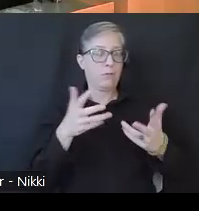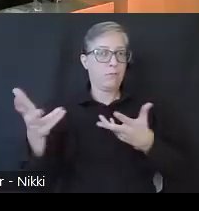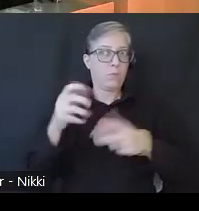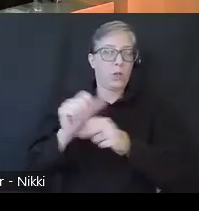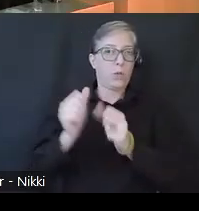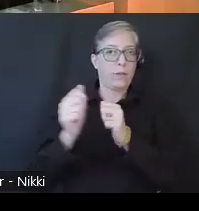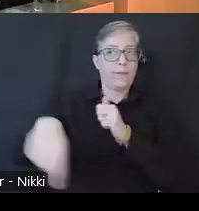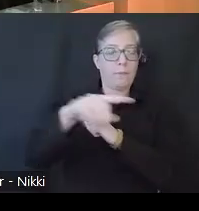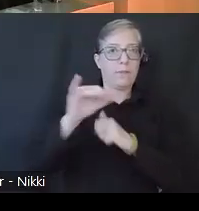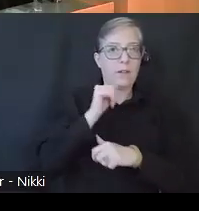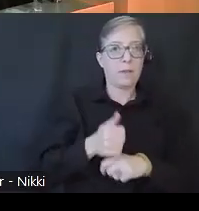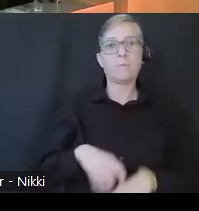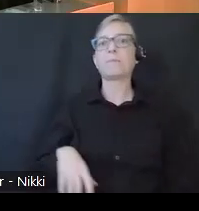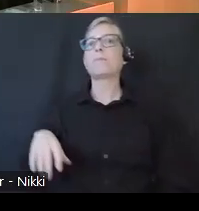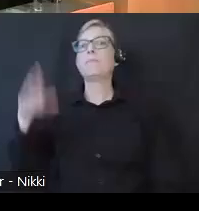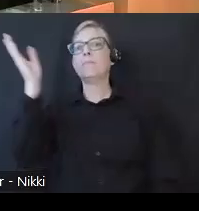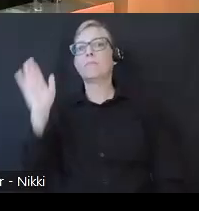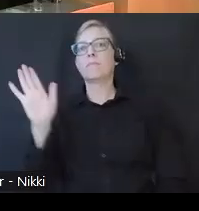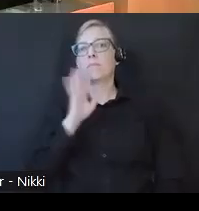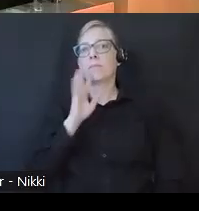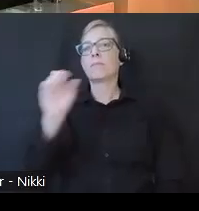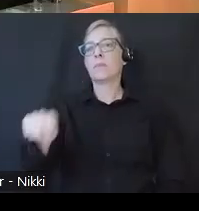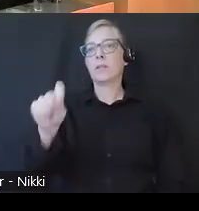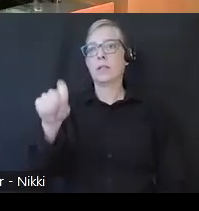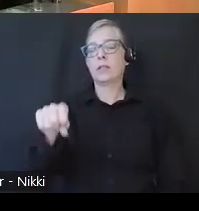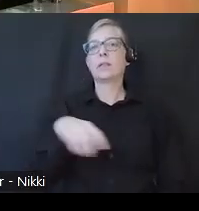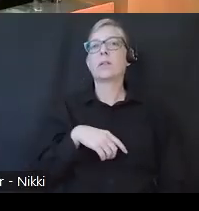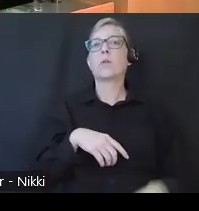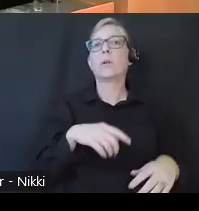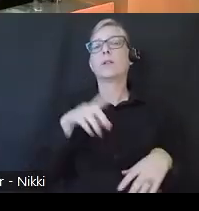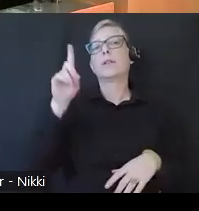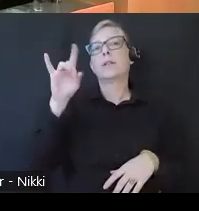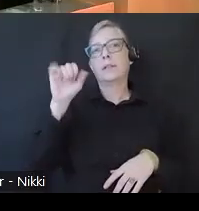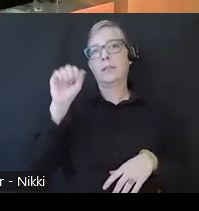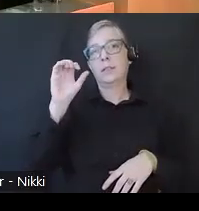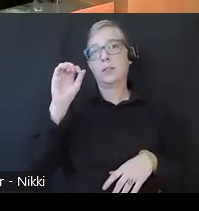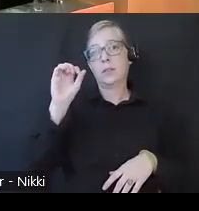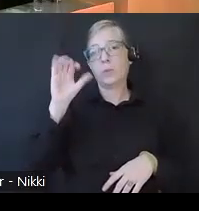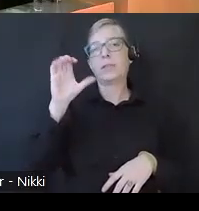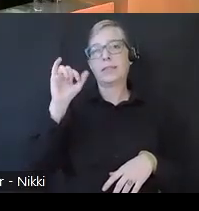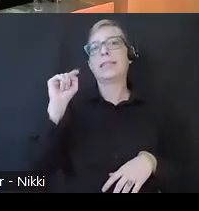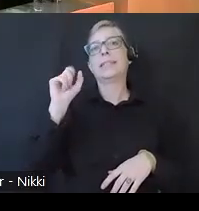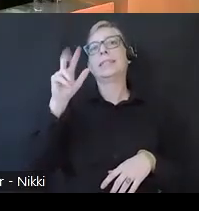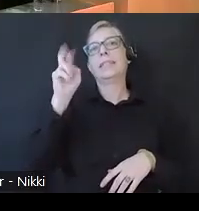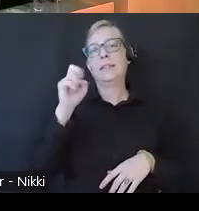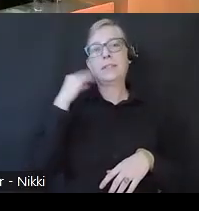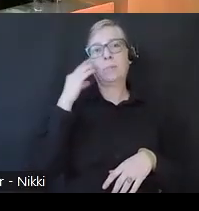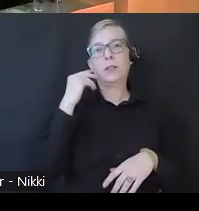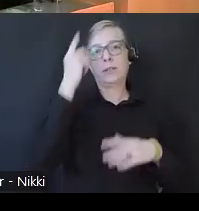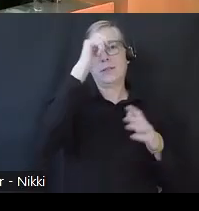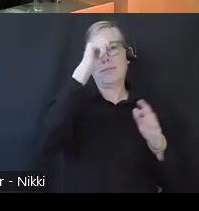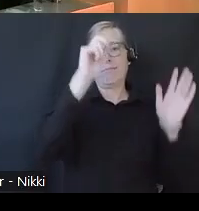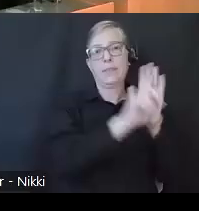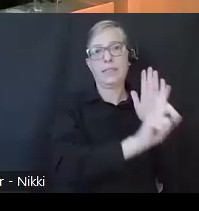Yes, there is an association between sensed presence and dissociative experiences. There's some research on that, and Ben Alderson-Day talks about